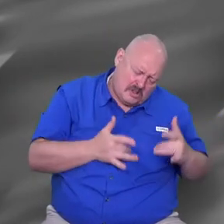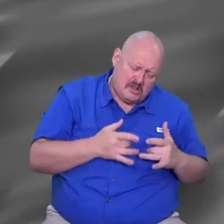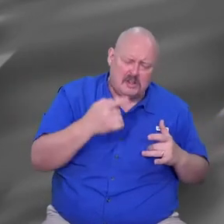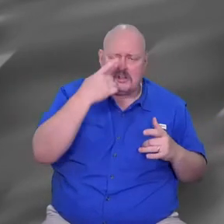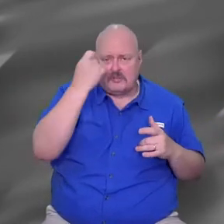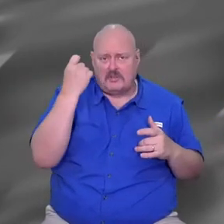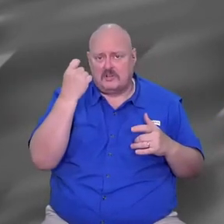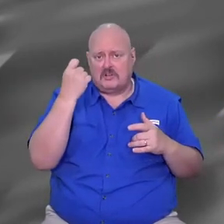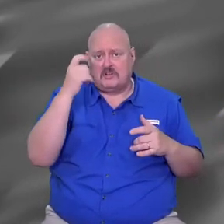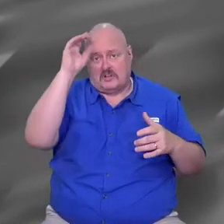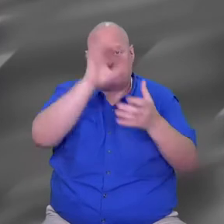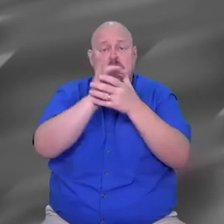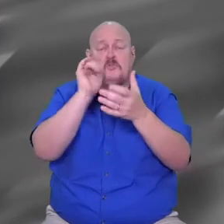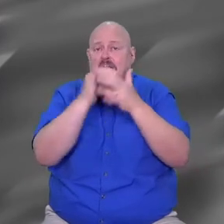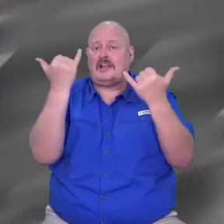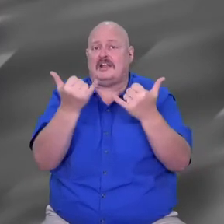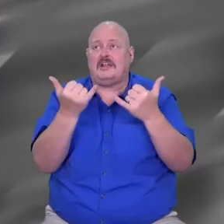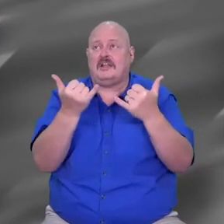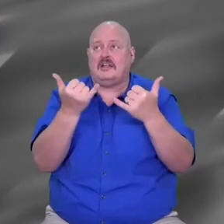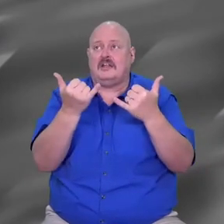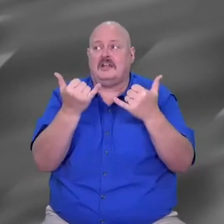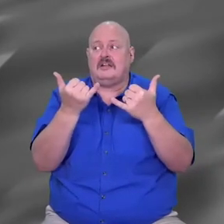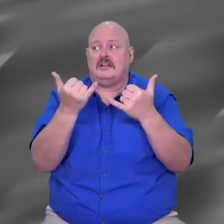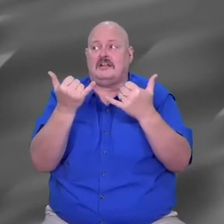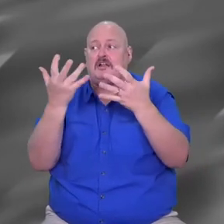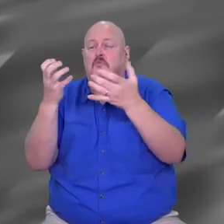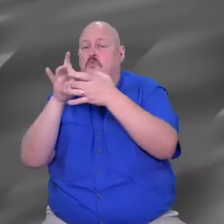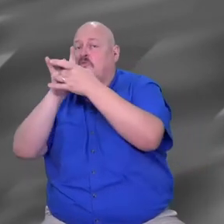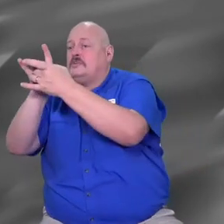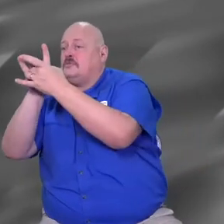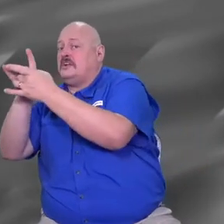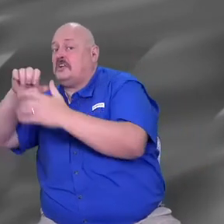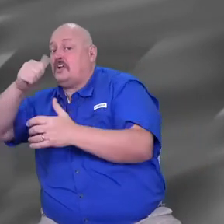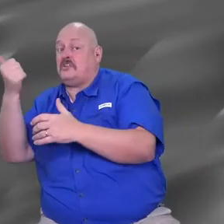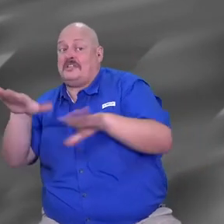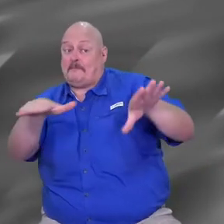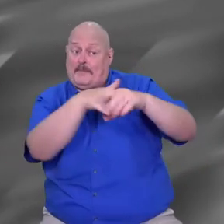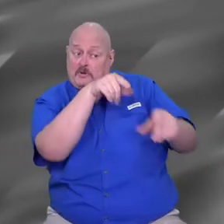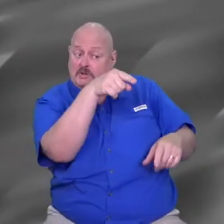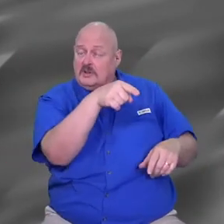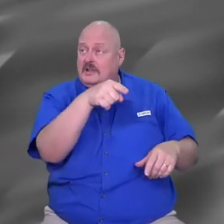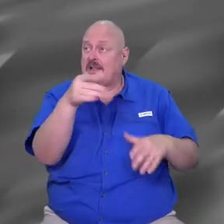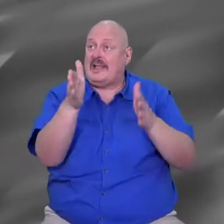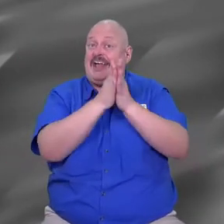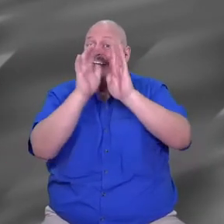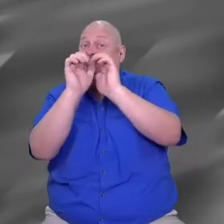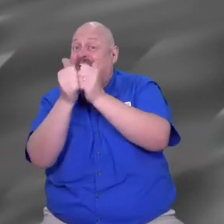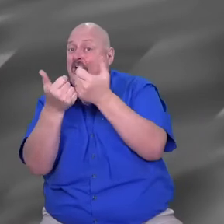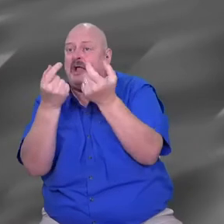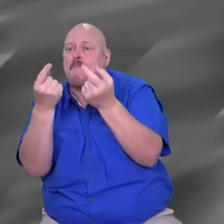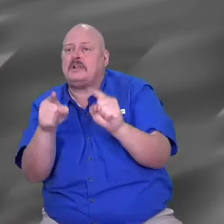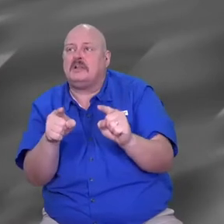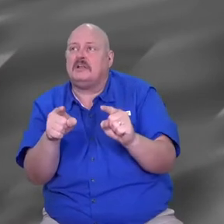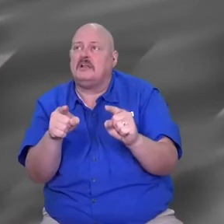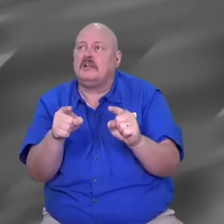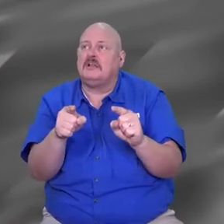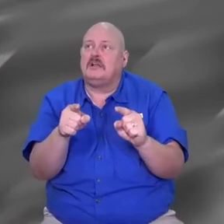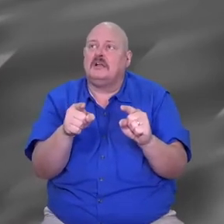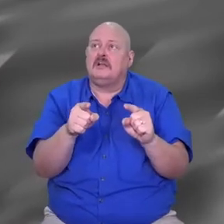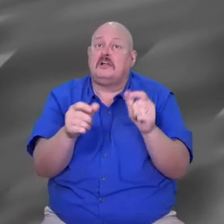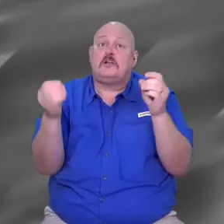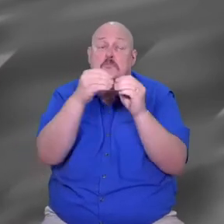their spouse is now entertaining a relationship other than theirs. And when I ask, how did it happen?